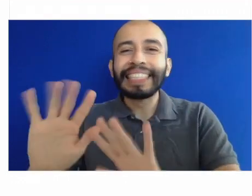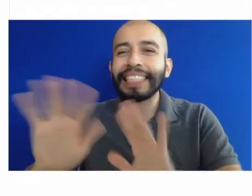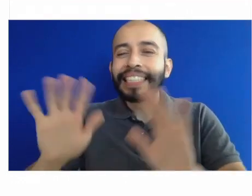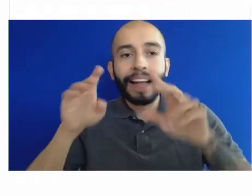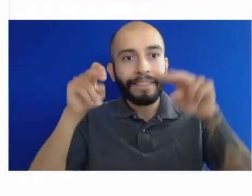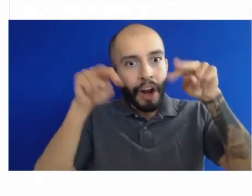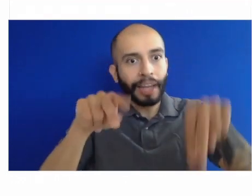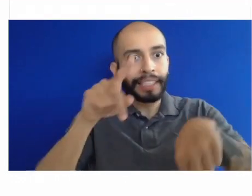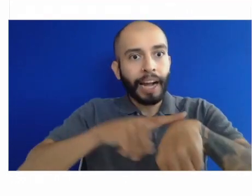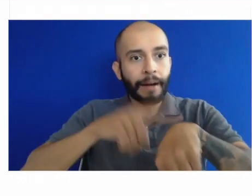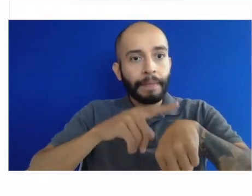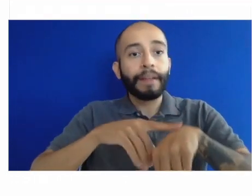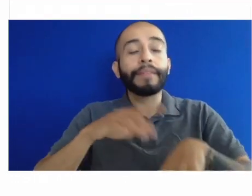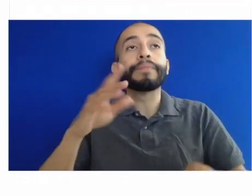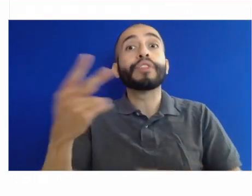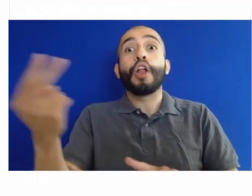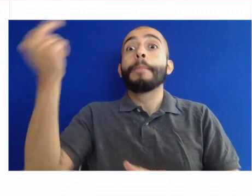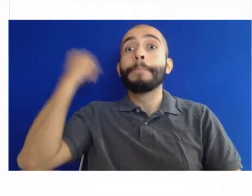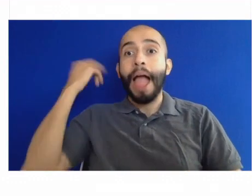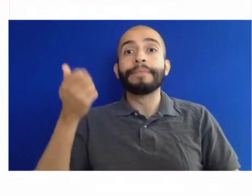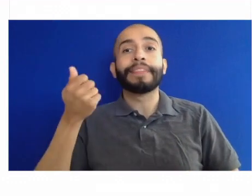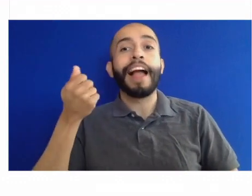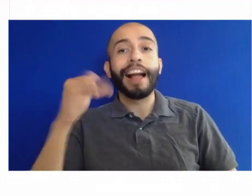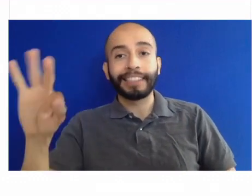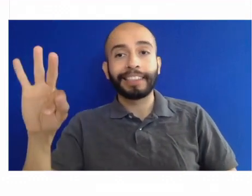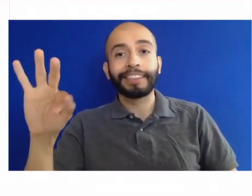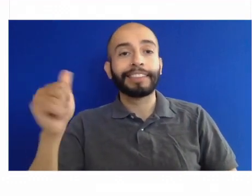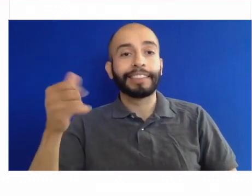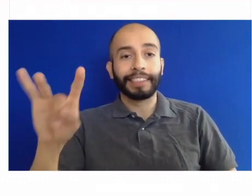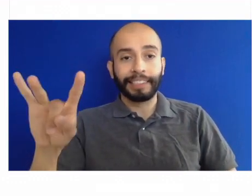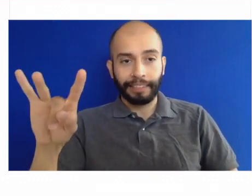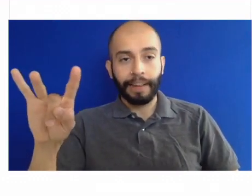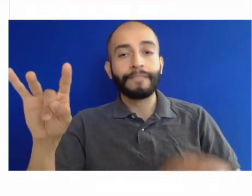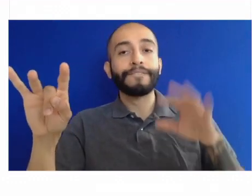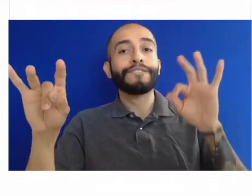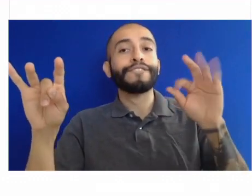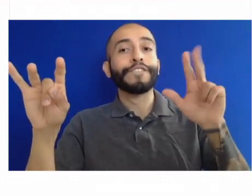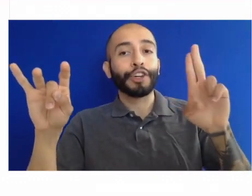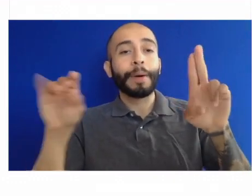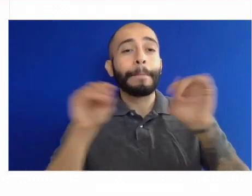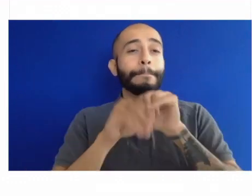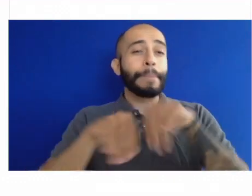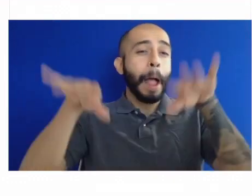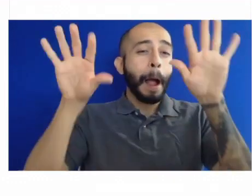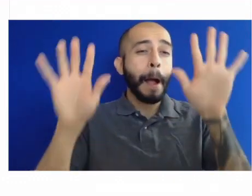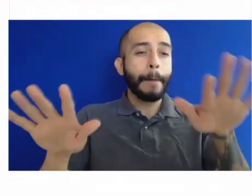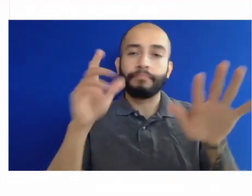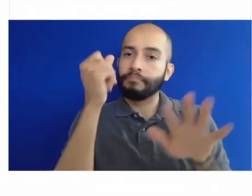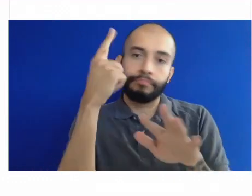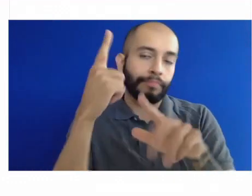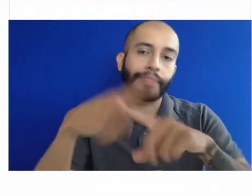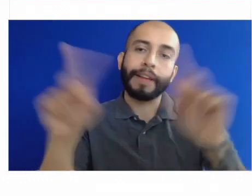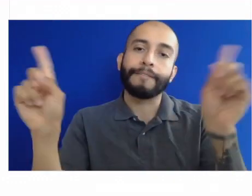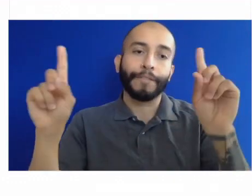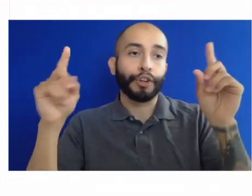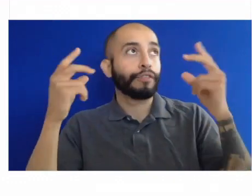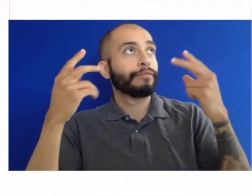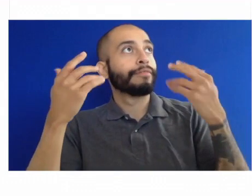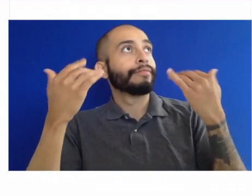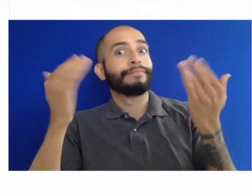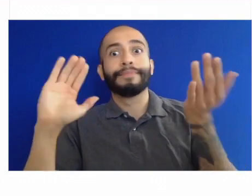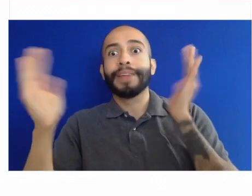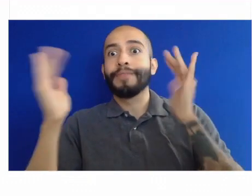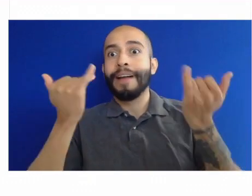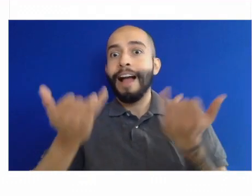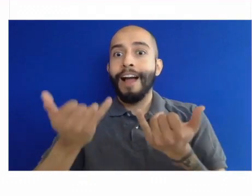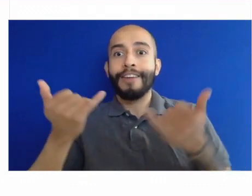dissemination, but by 1920, where the surges, or in some cases as severe as they were in 1918, people checked out. They did